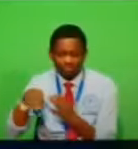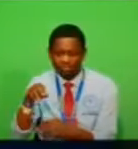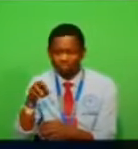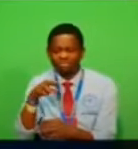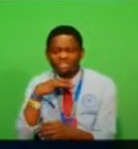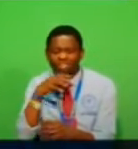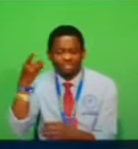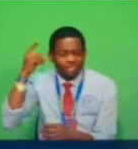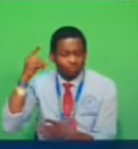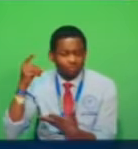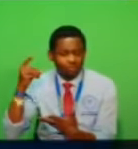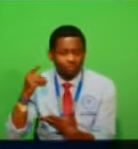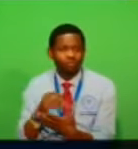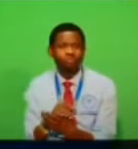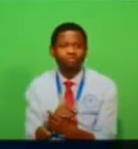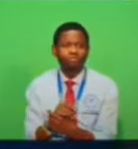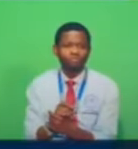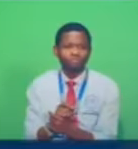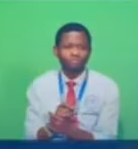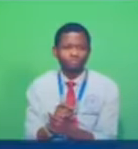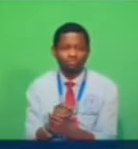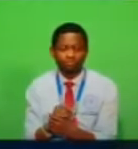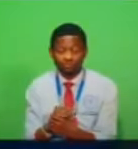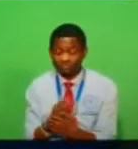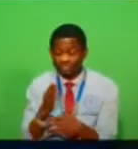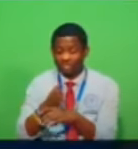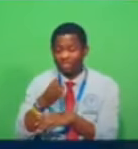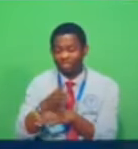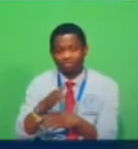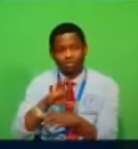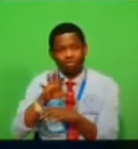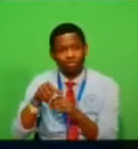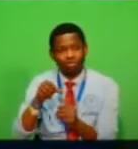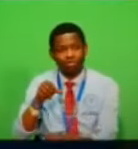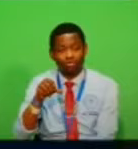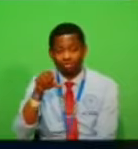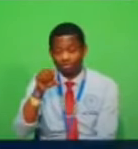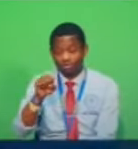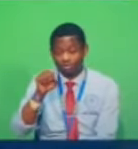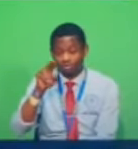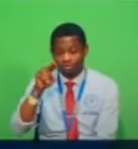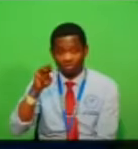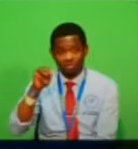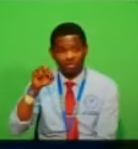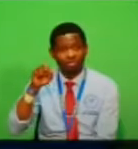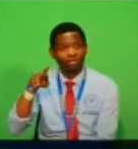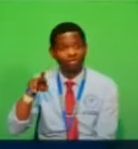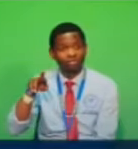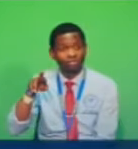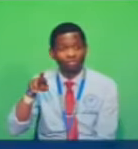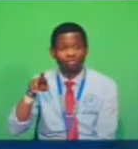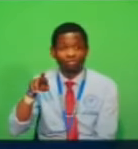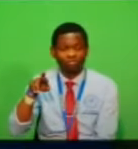didn't quite understand it either. But it wasn't until after the summer ended and all the interns were let go, but then they asked me to go